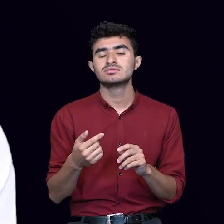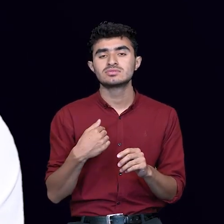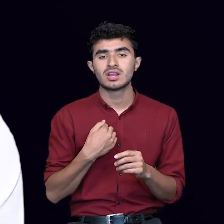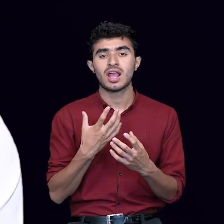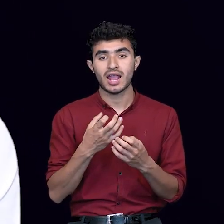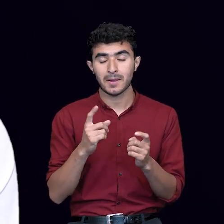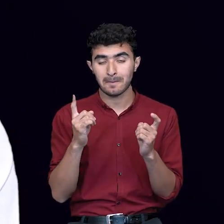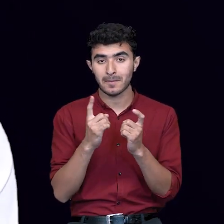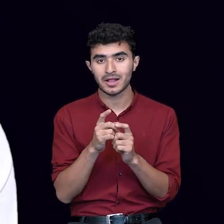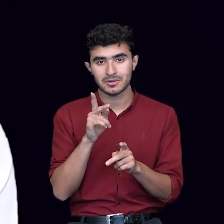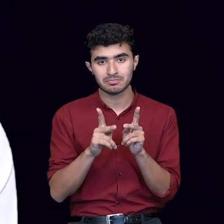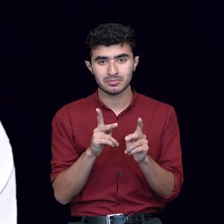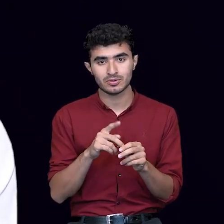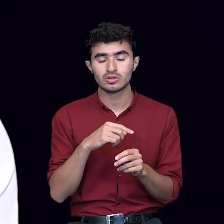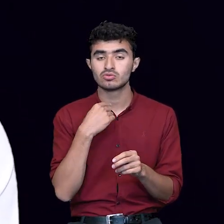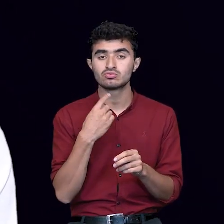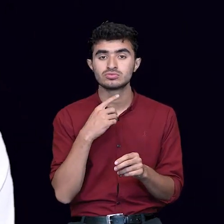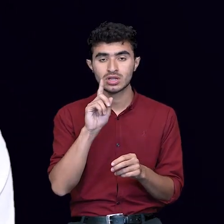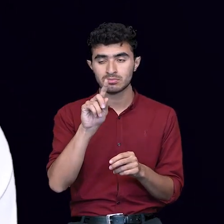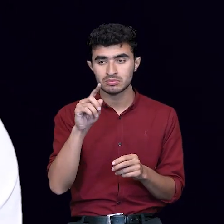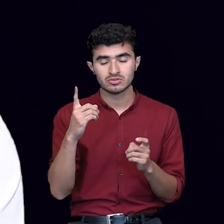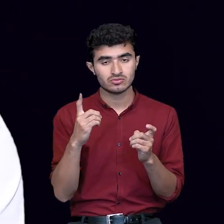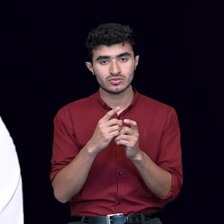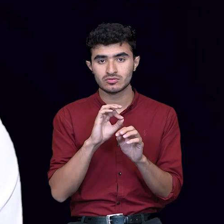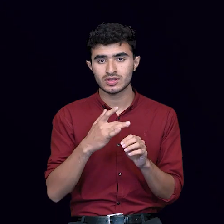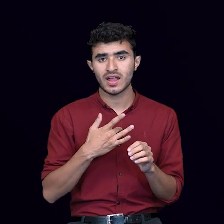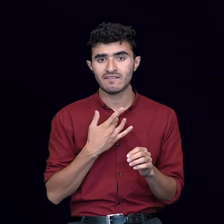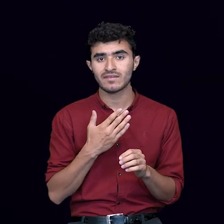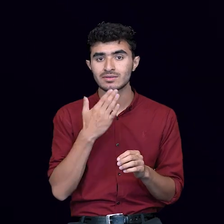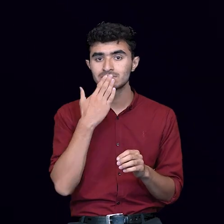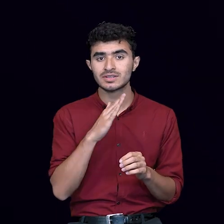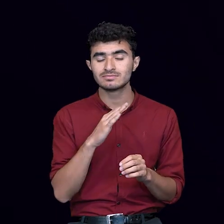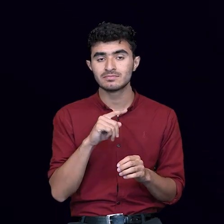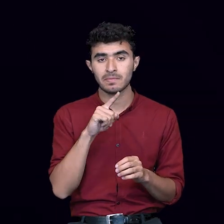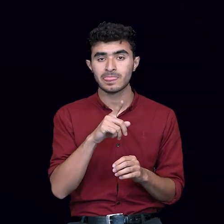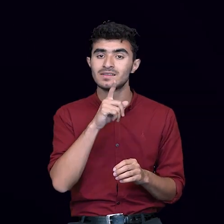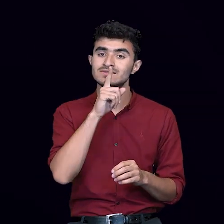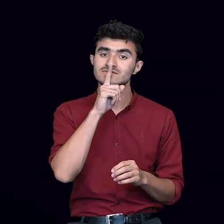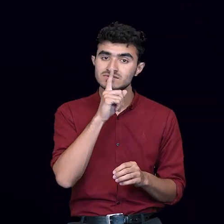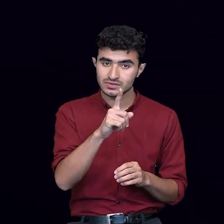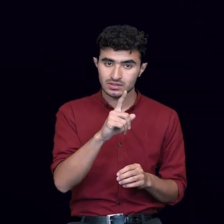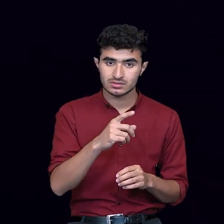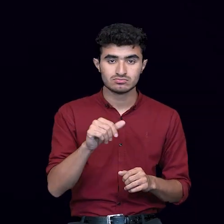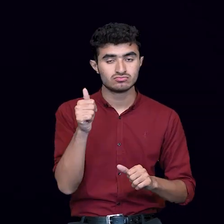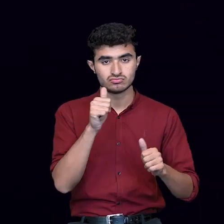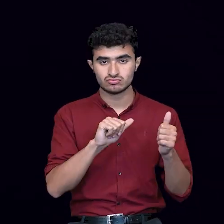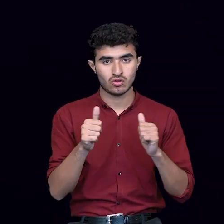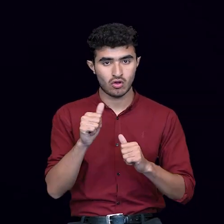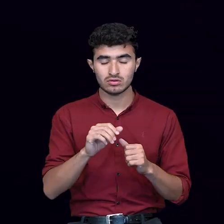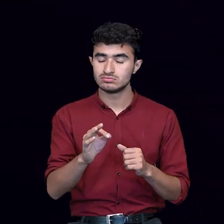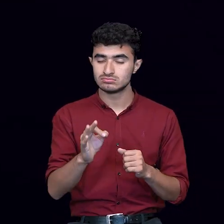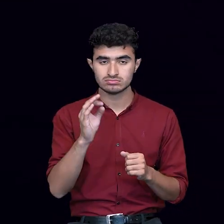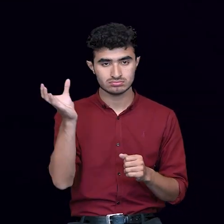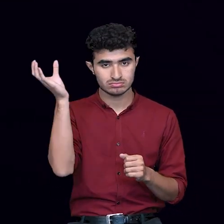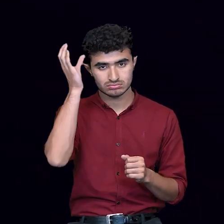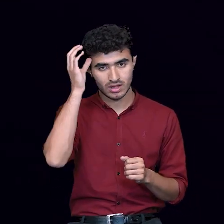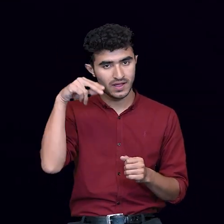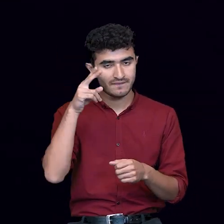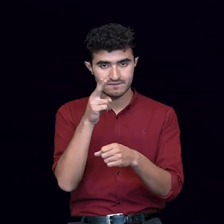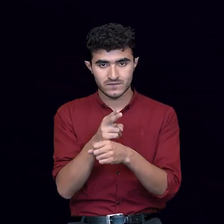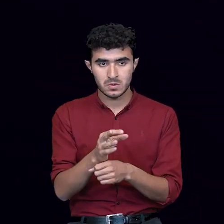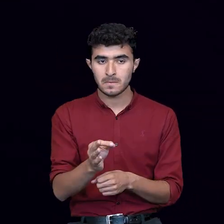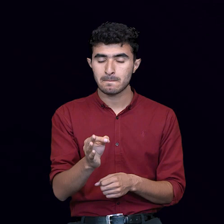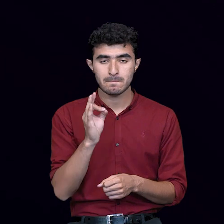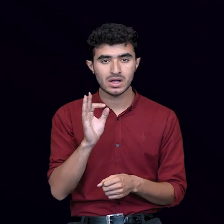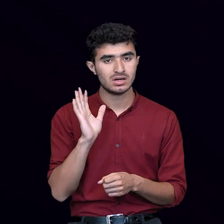with the story. But I have met people in Pakistan who I felt are true to the art of the film, who